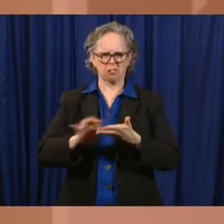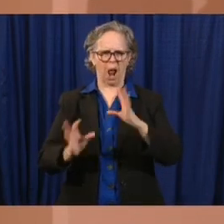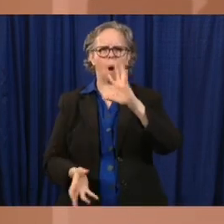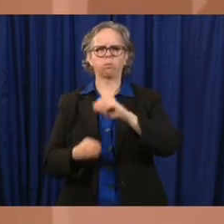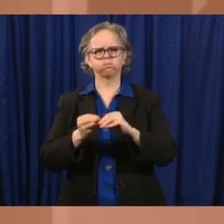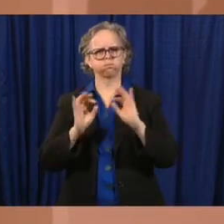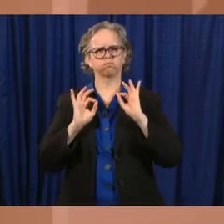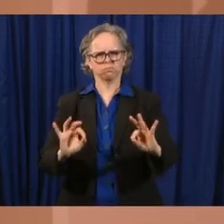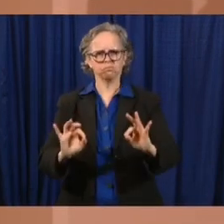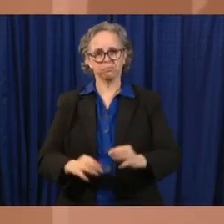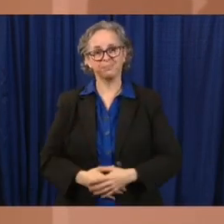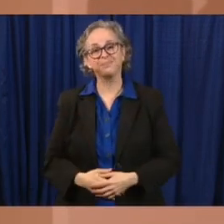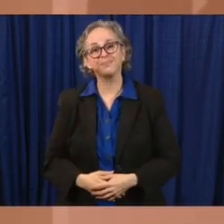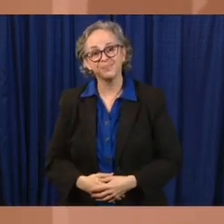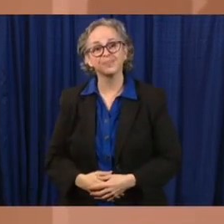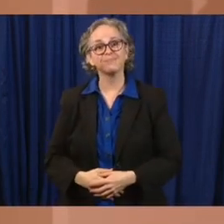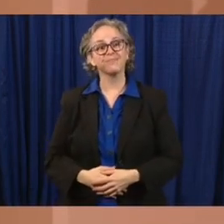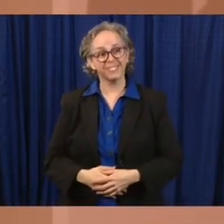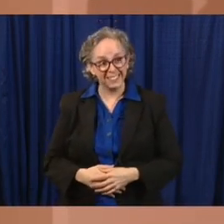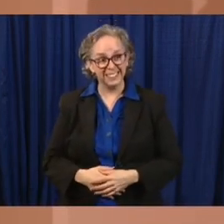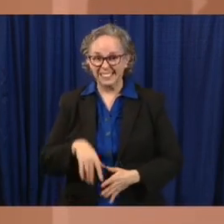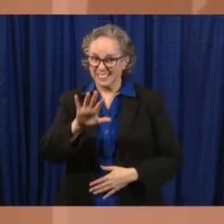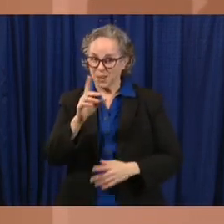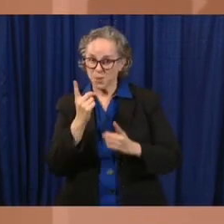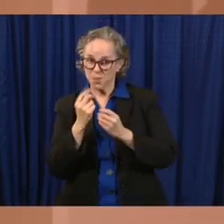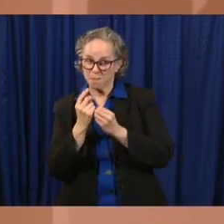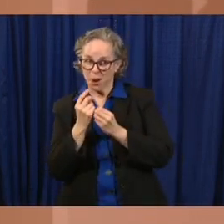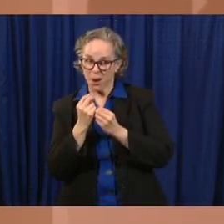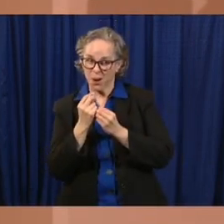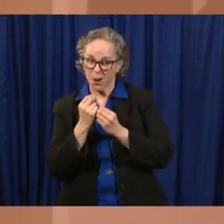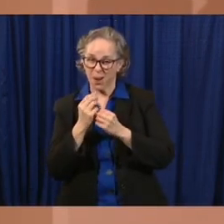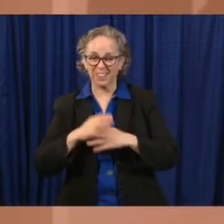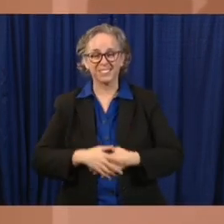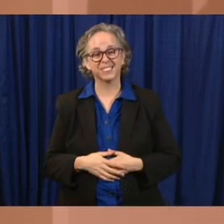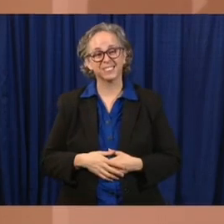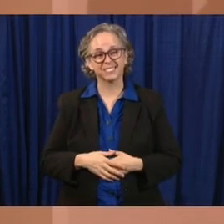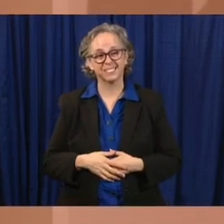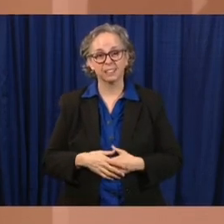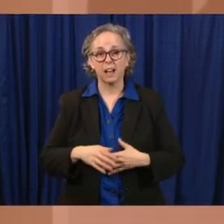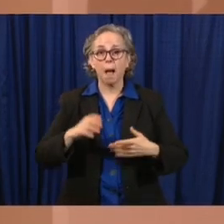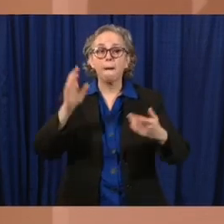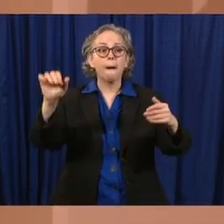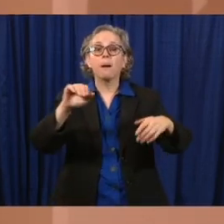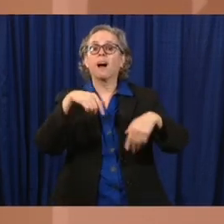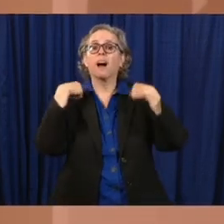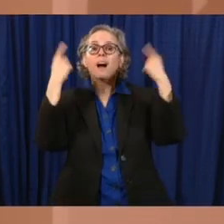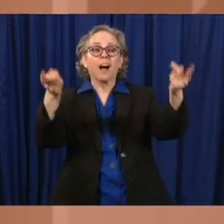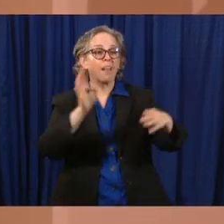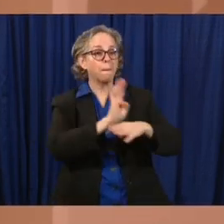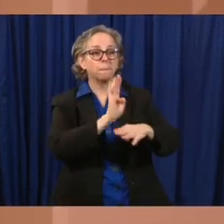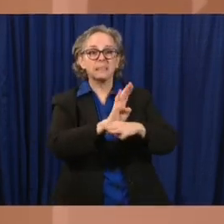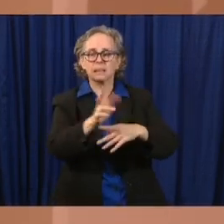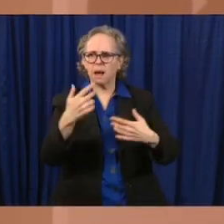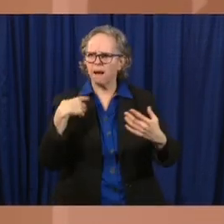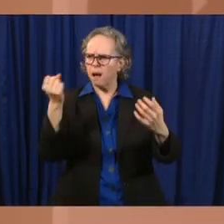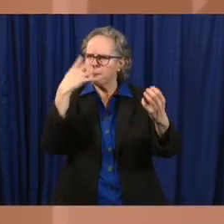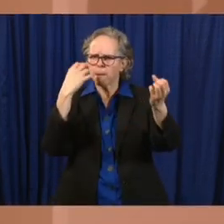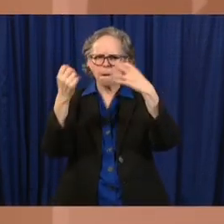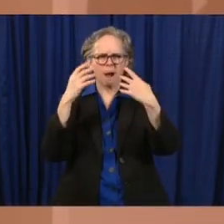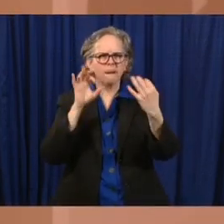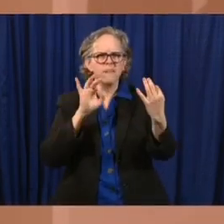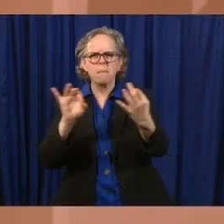finally, thank you to all of the businesses who have been giving us feedback on how the essential